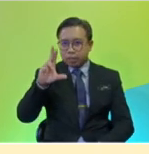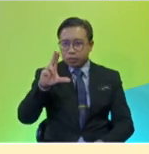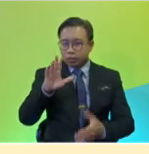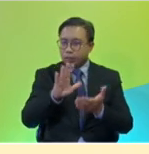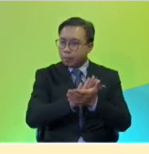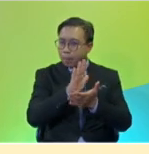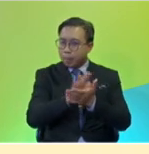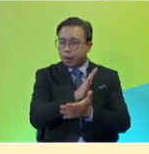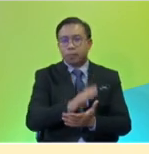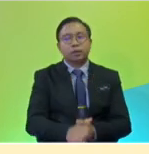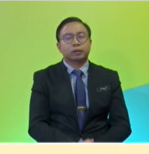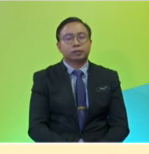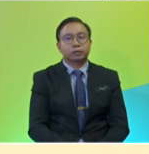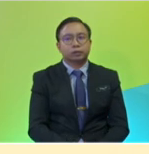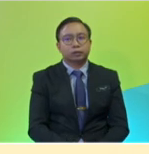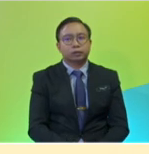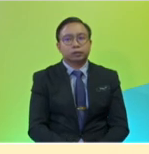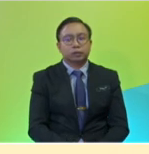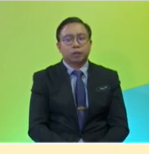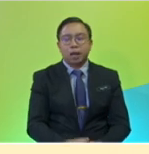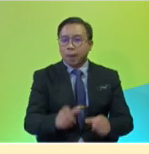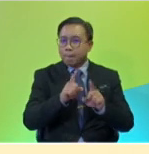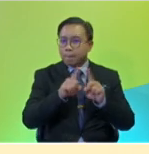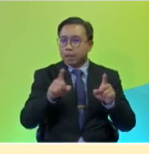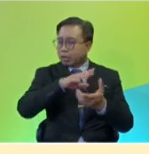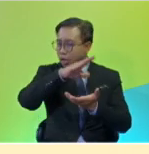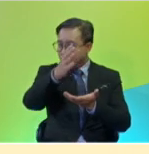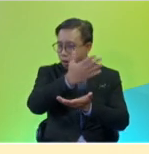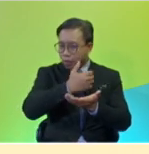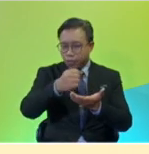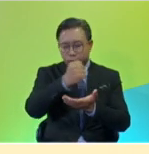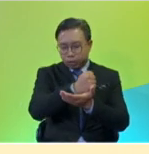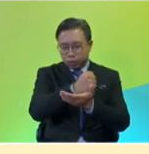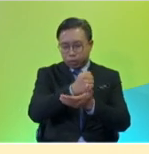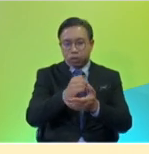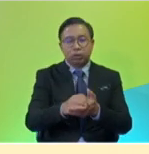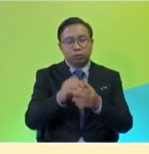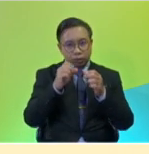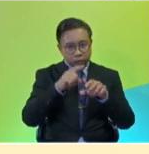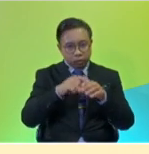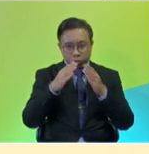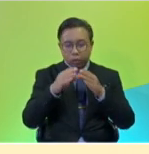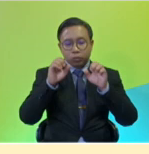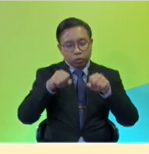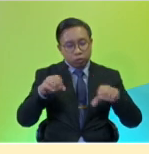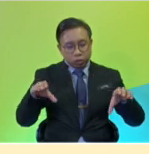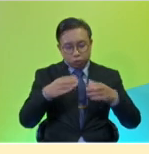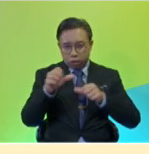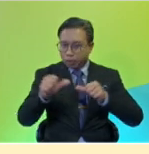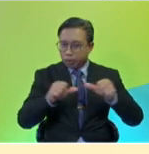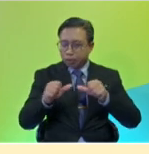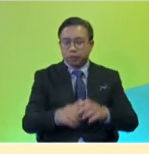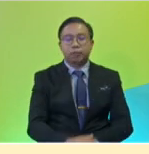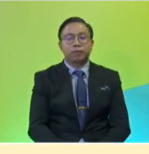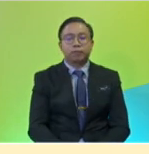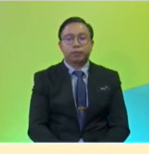whiteboard, whatever you have with you. Mm-hmm. Not just them, but everyone that is watching us at home also. Please do this activity. So we're going to have